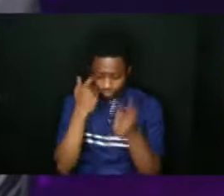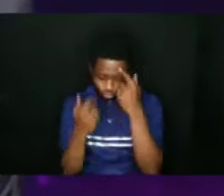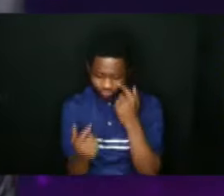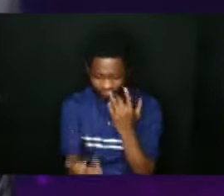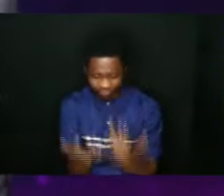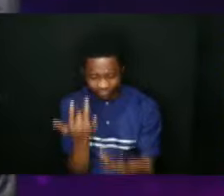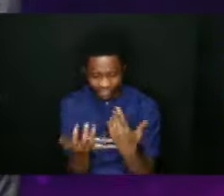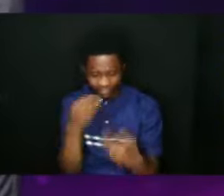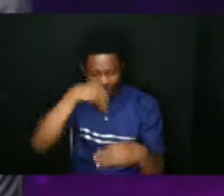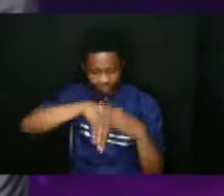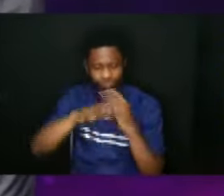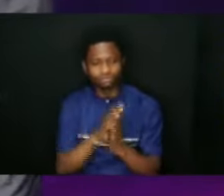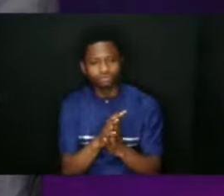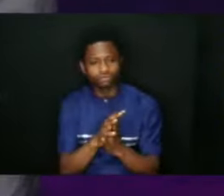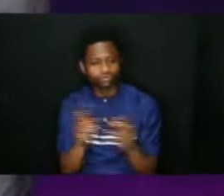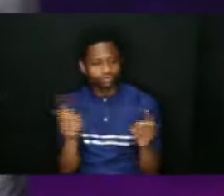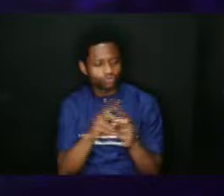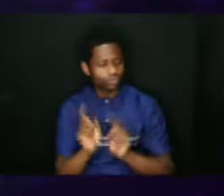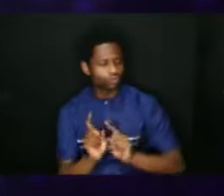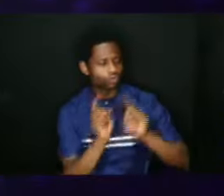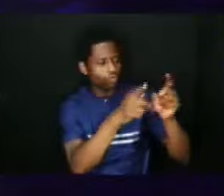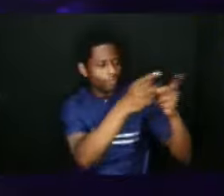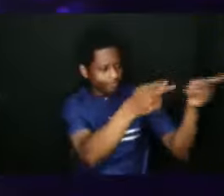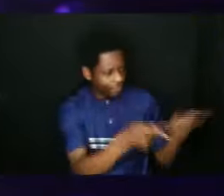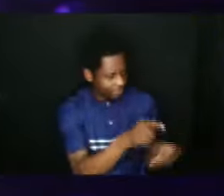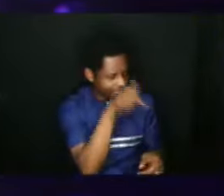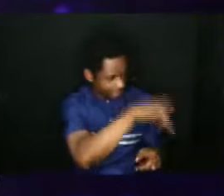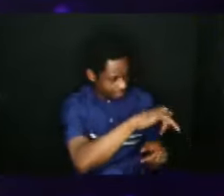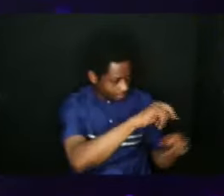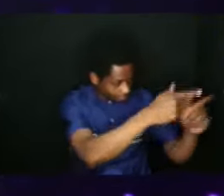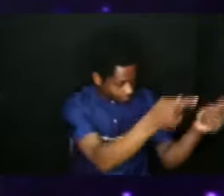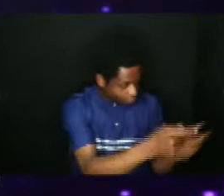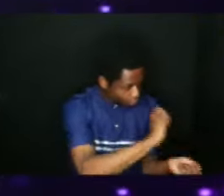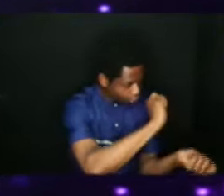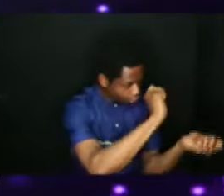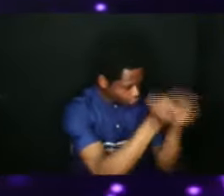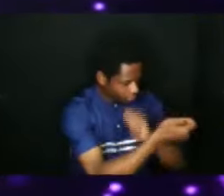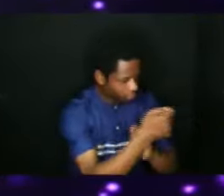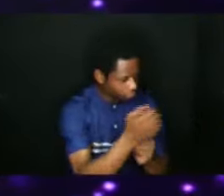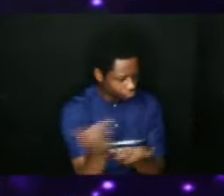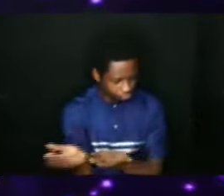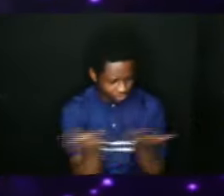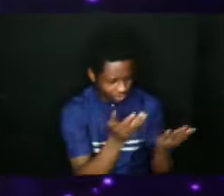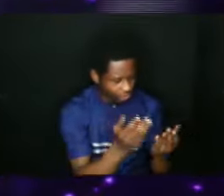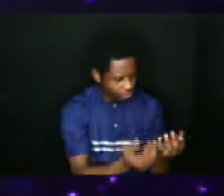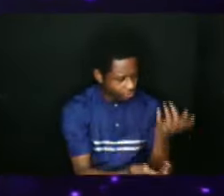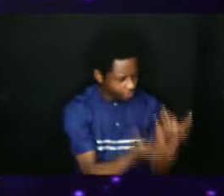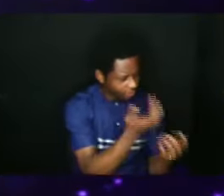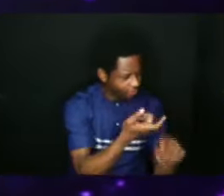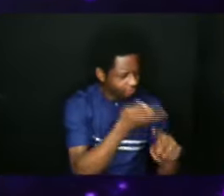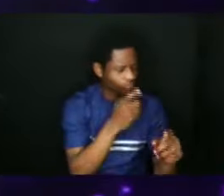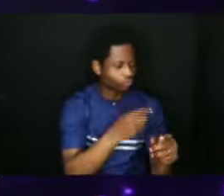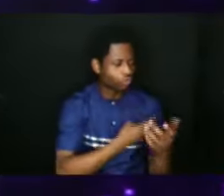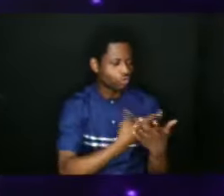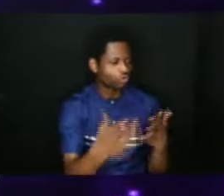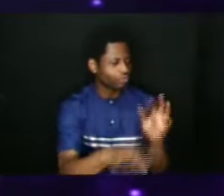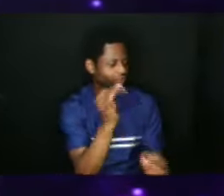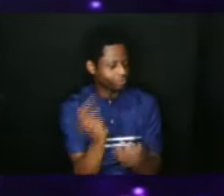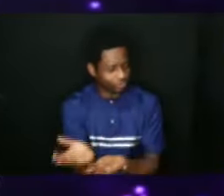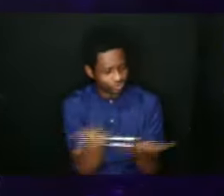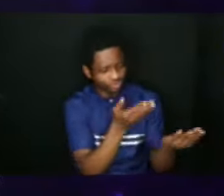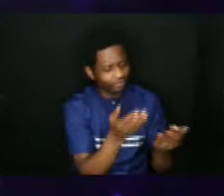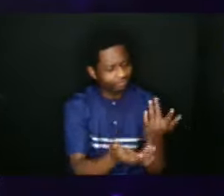We change the atmosphere of wherever we get to with the deep heat from the Holy Ghost.